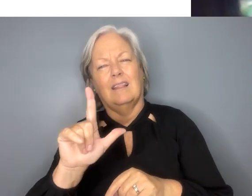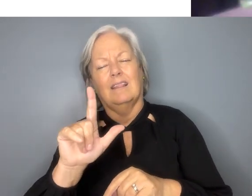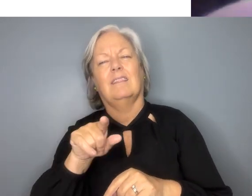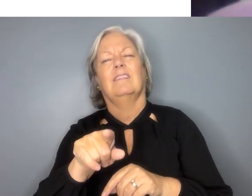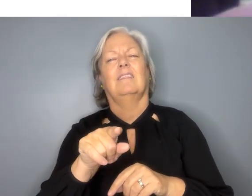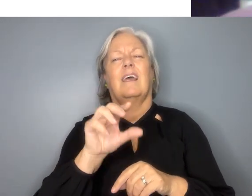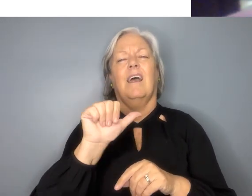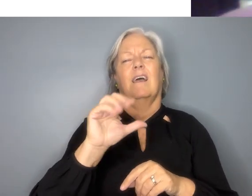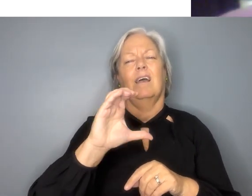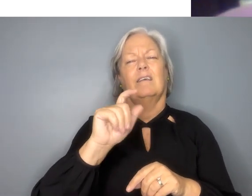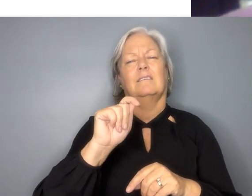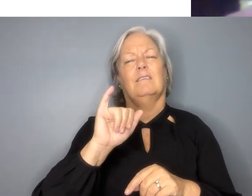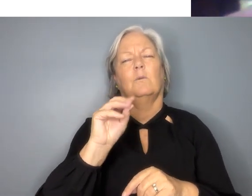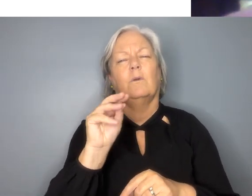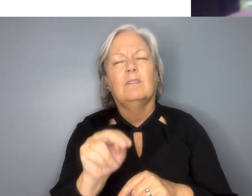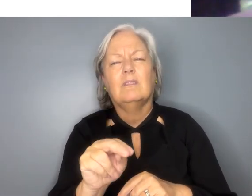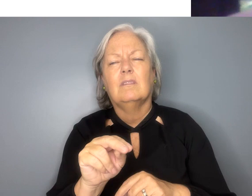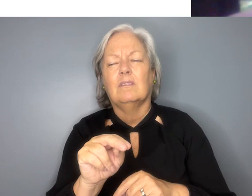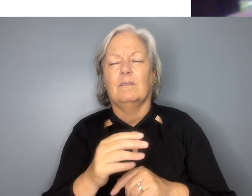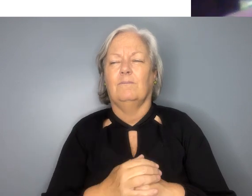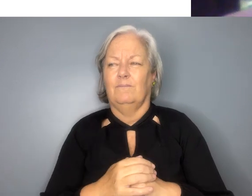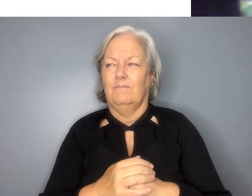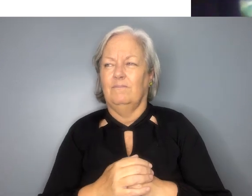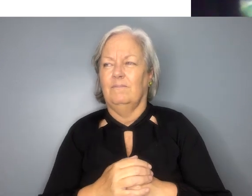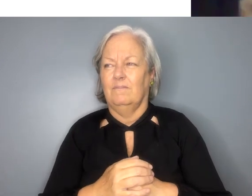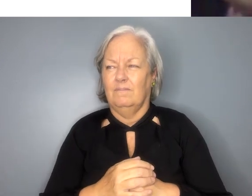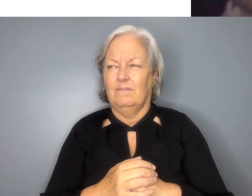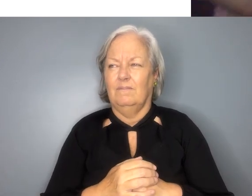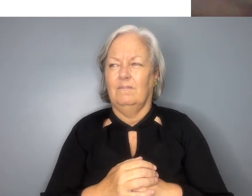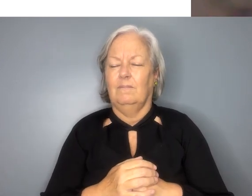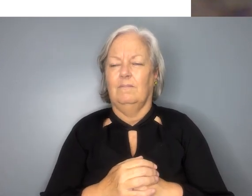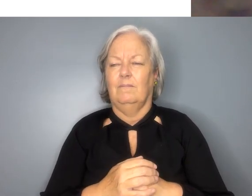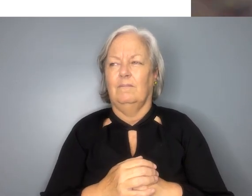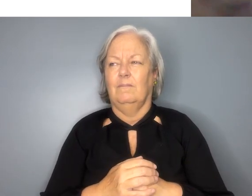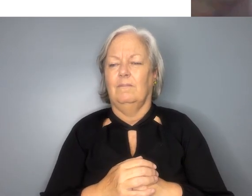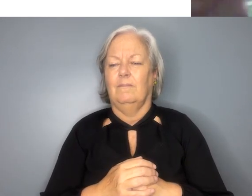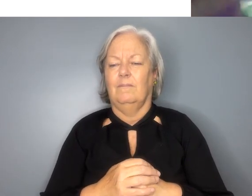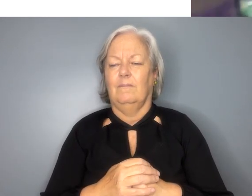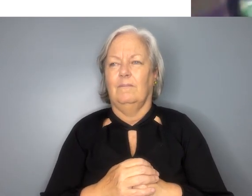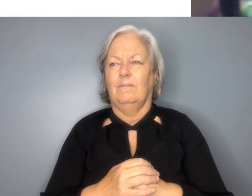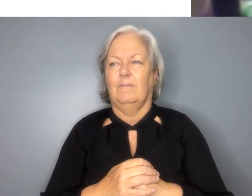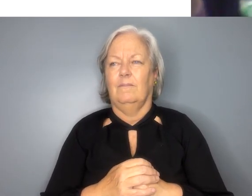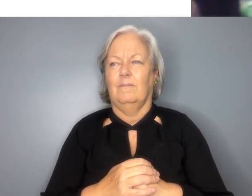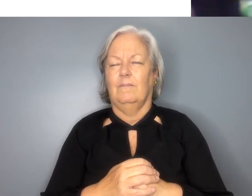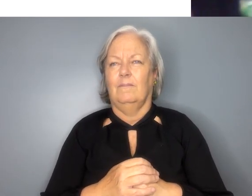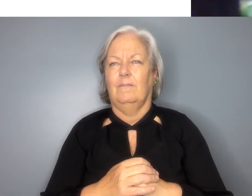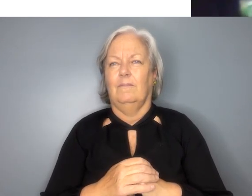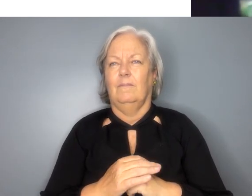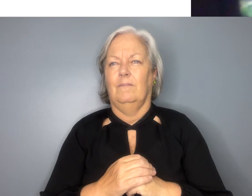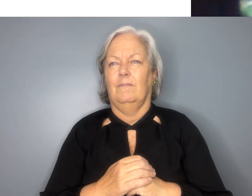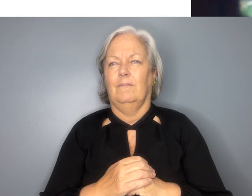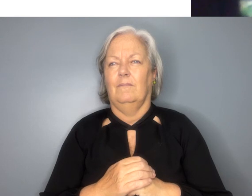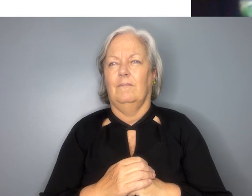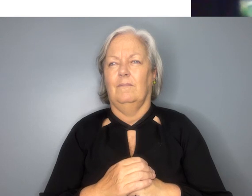And the disability community often discusses the idea of the good cripple and having to dismantle